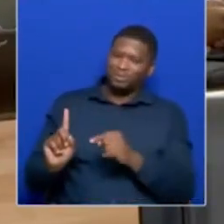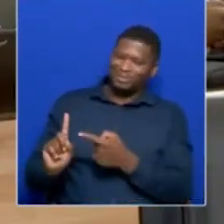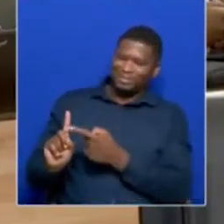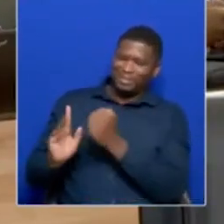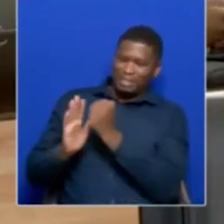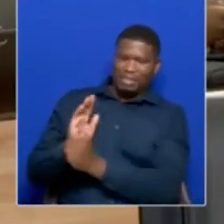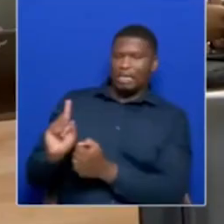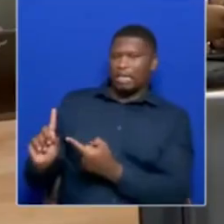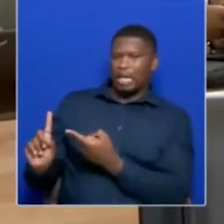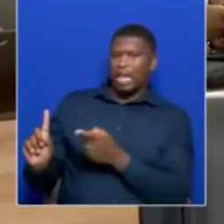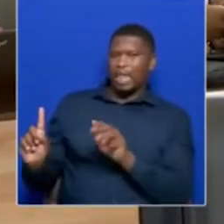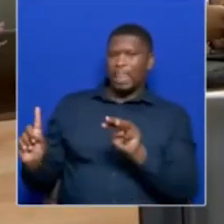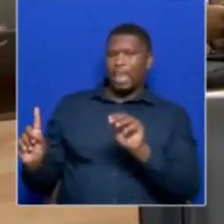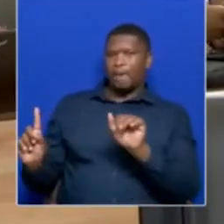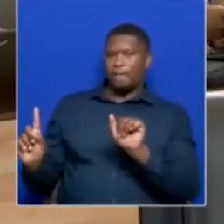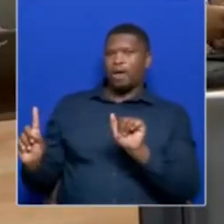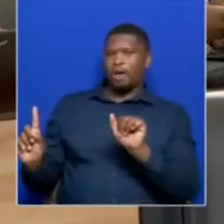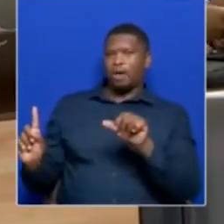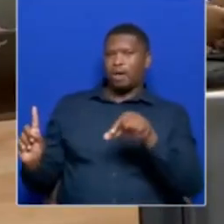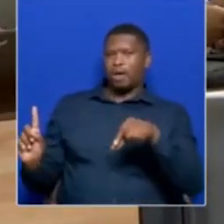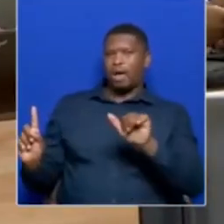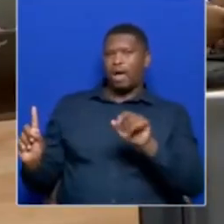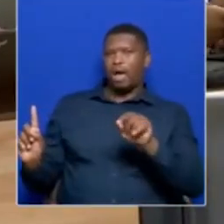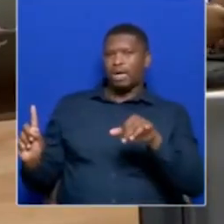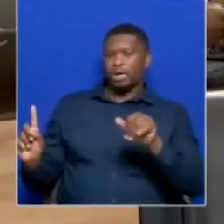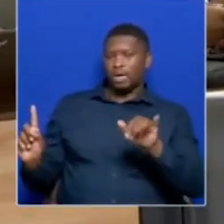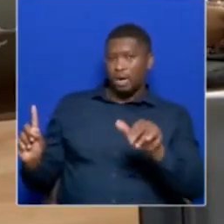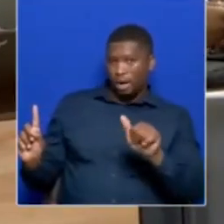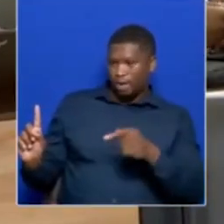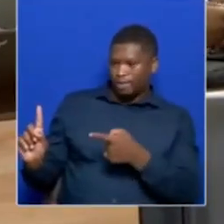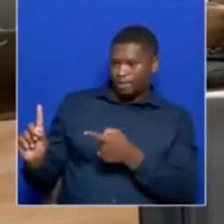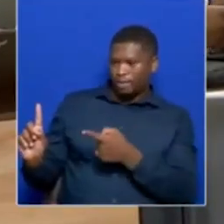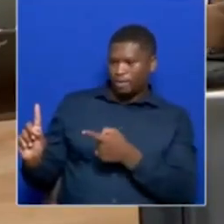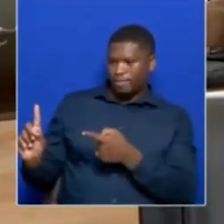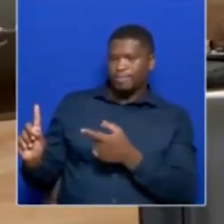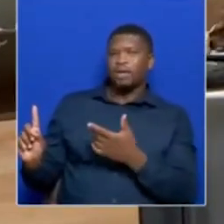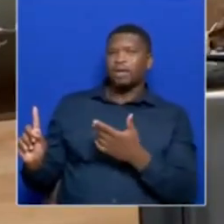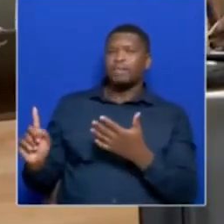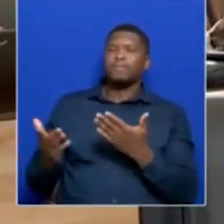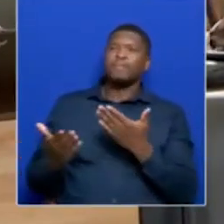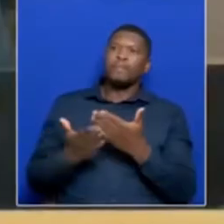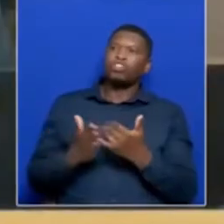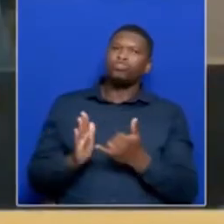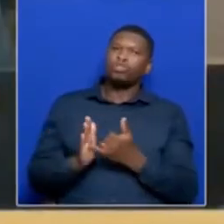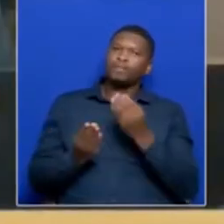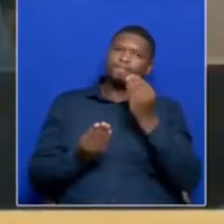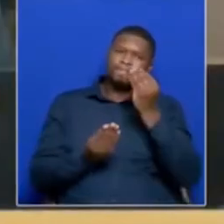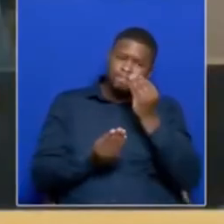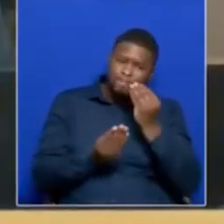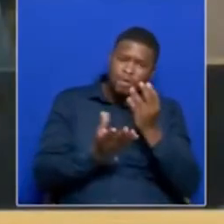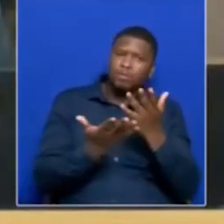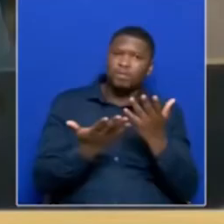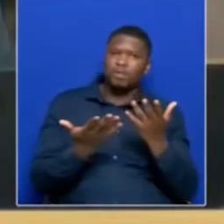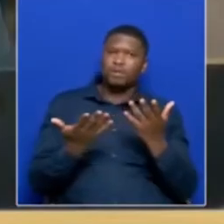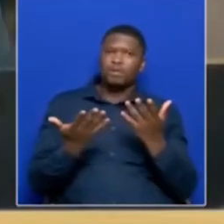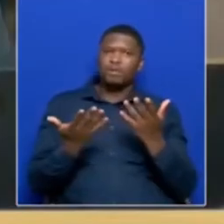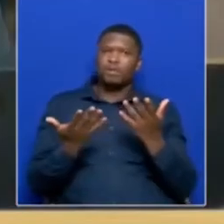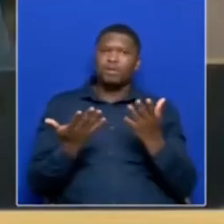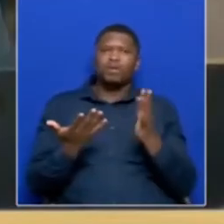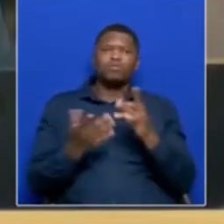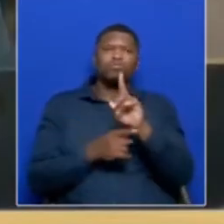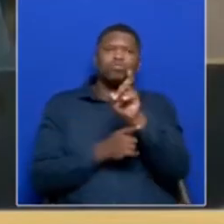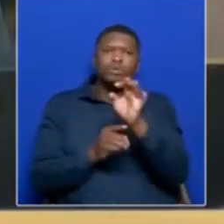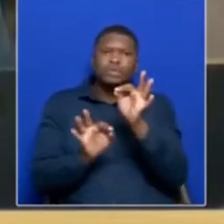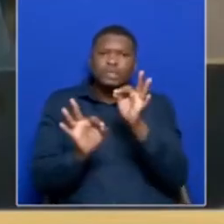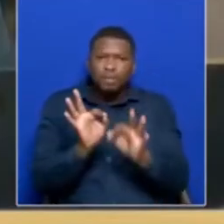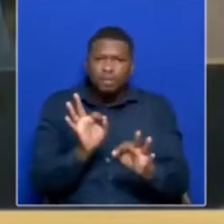can just give you an idea No, of how it's this a information. it's a very simple question, Witness